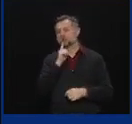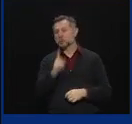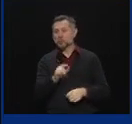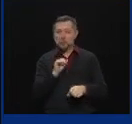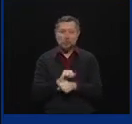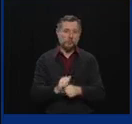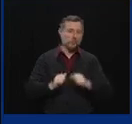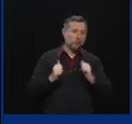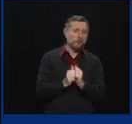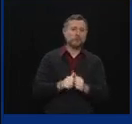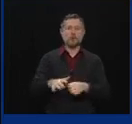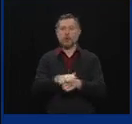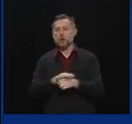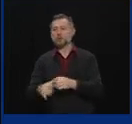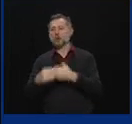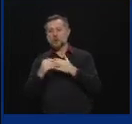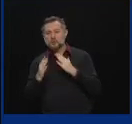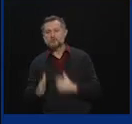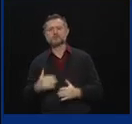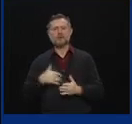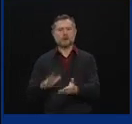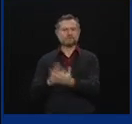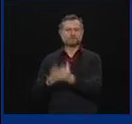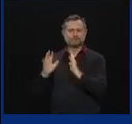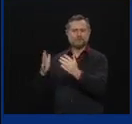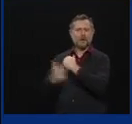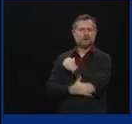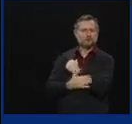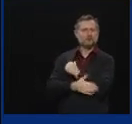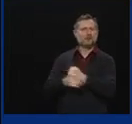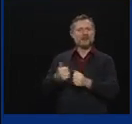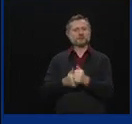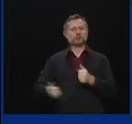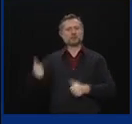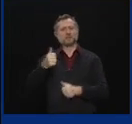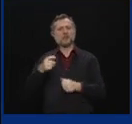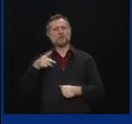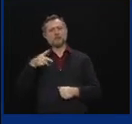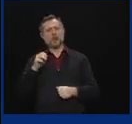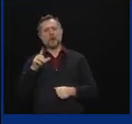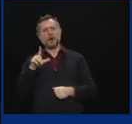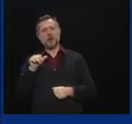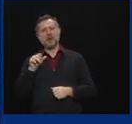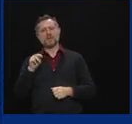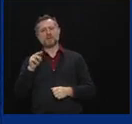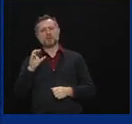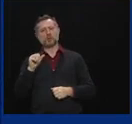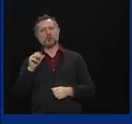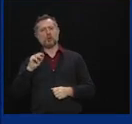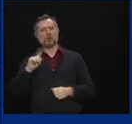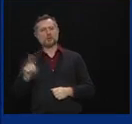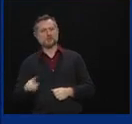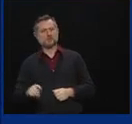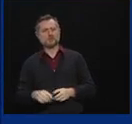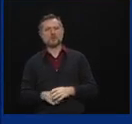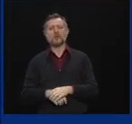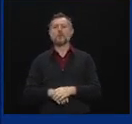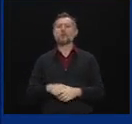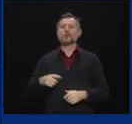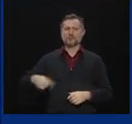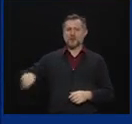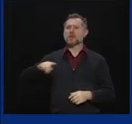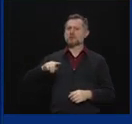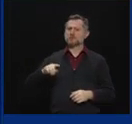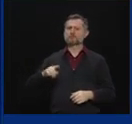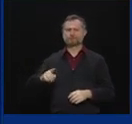our local leaders. I want to commend County Executive Mark Polenkars and County Executive Adam Bello over in Monroe County. They spoke about this very